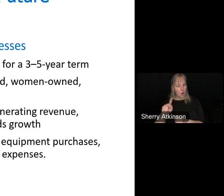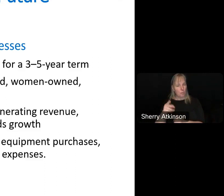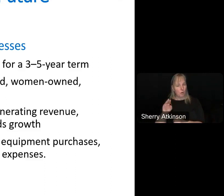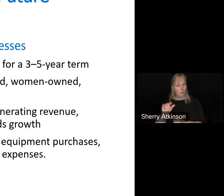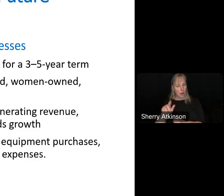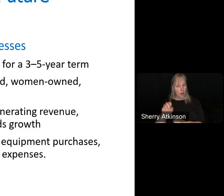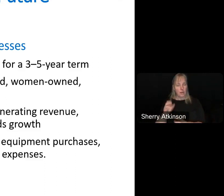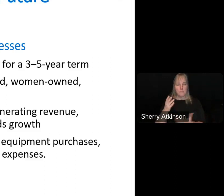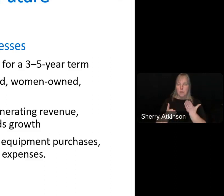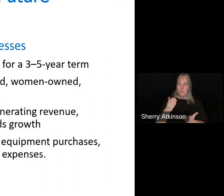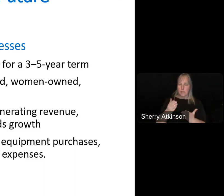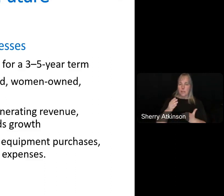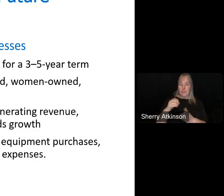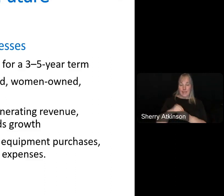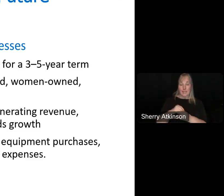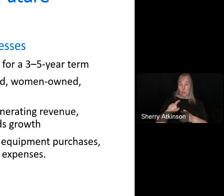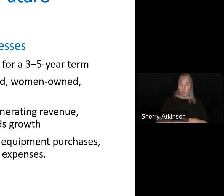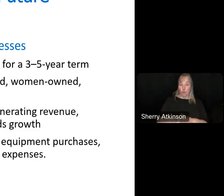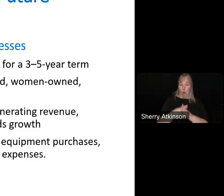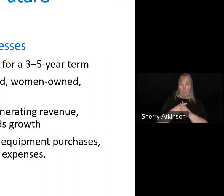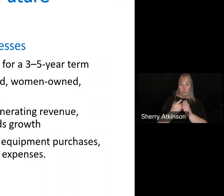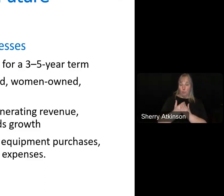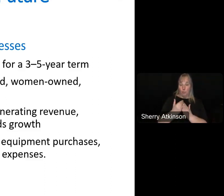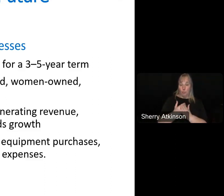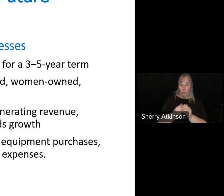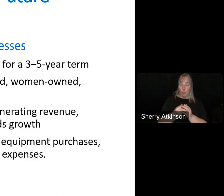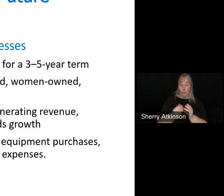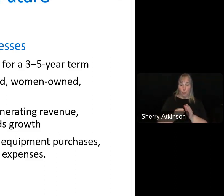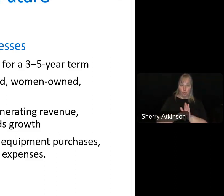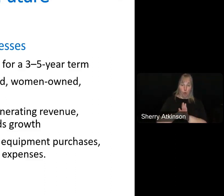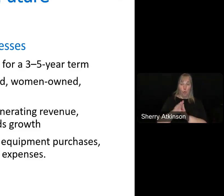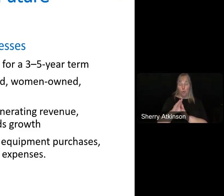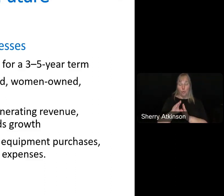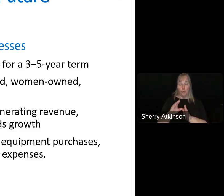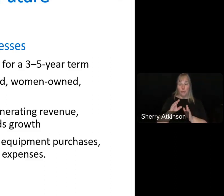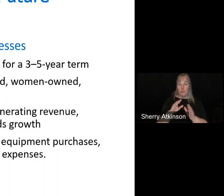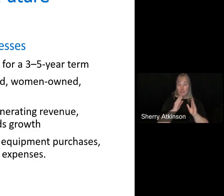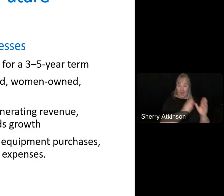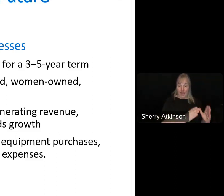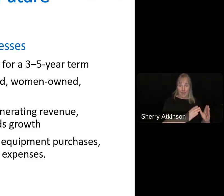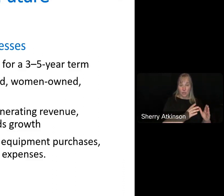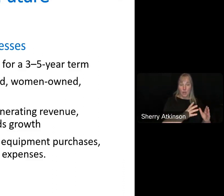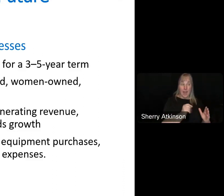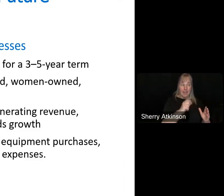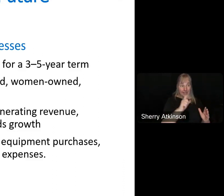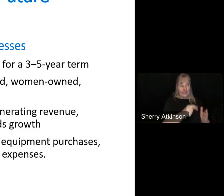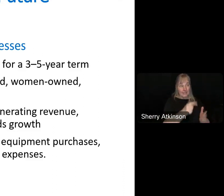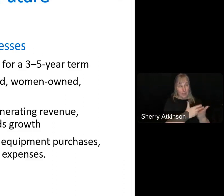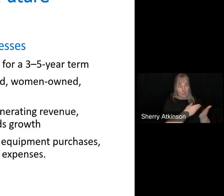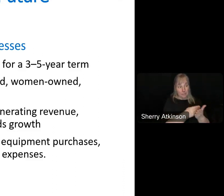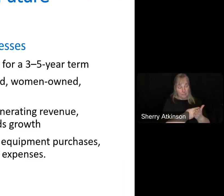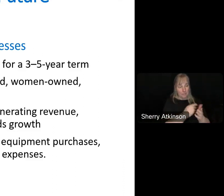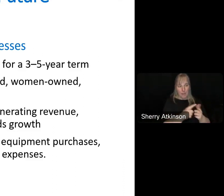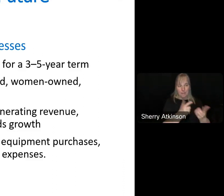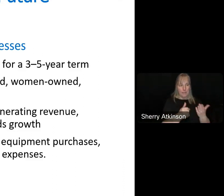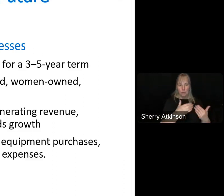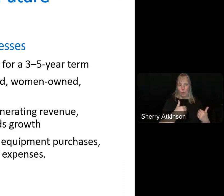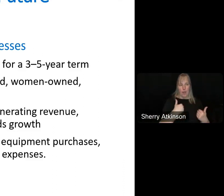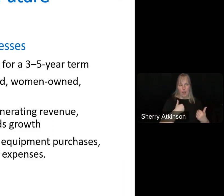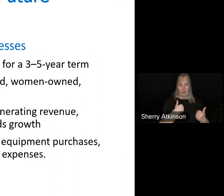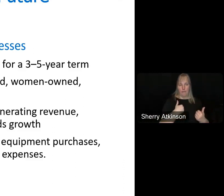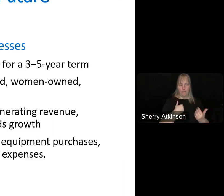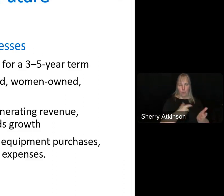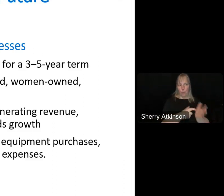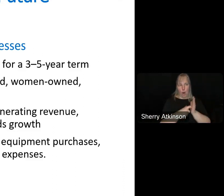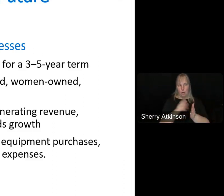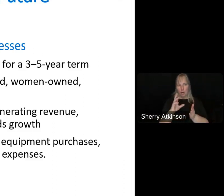more in the startup growth stage, but they need some funds, and they might not have the requisite banking relationship.